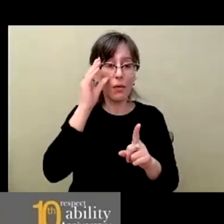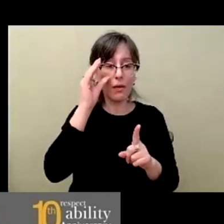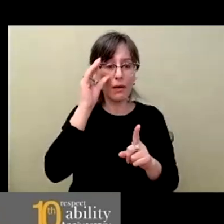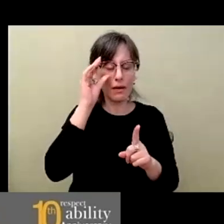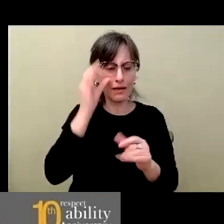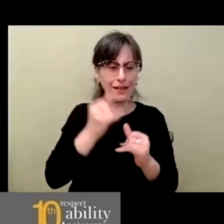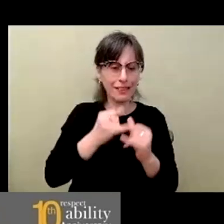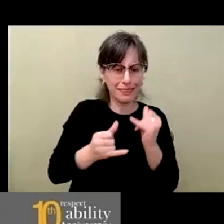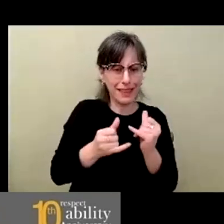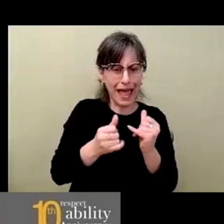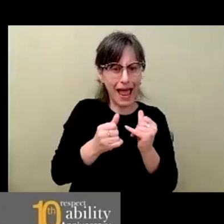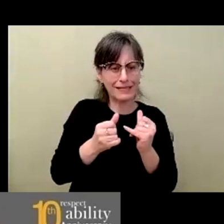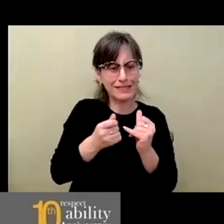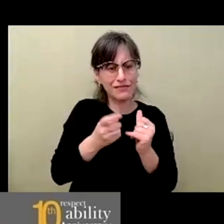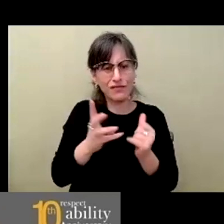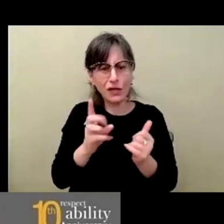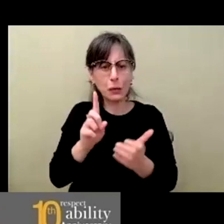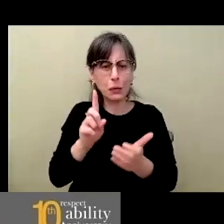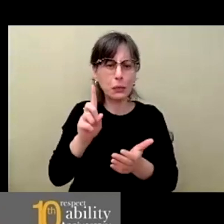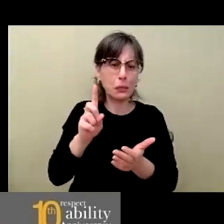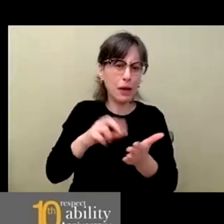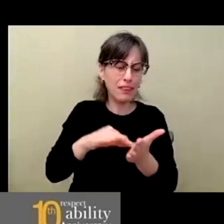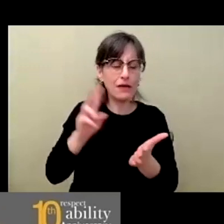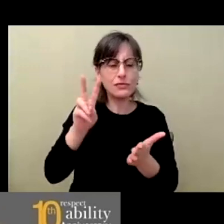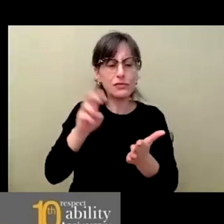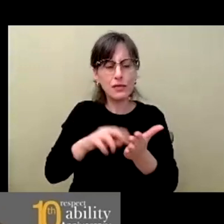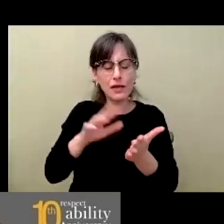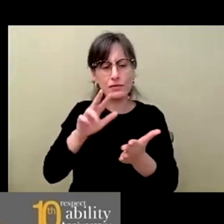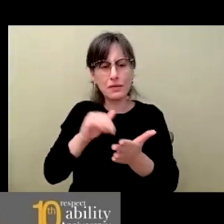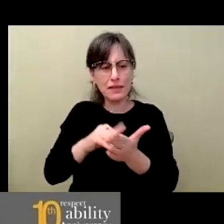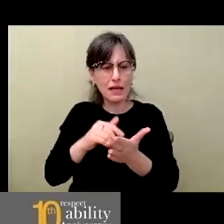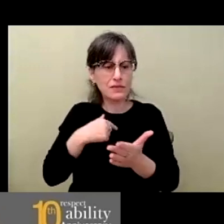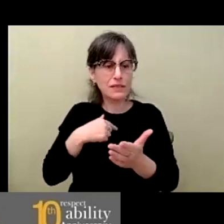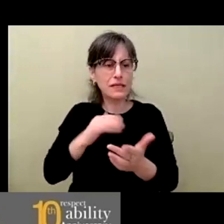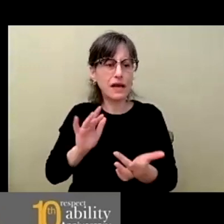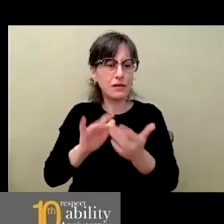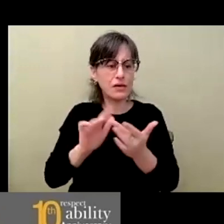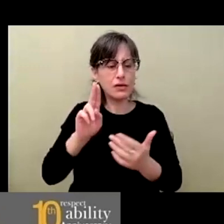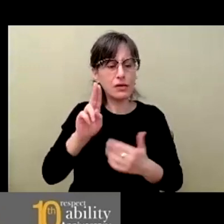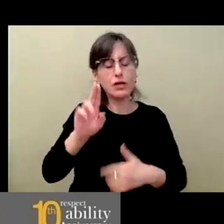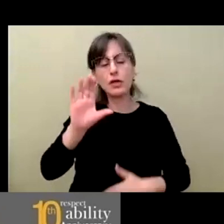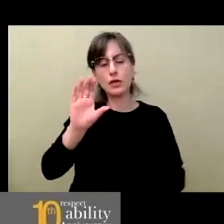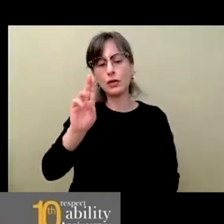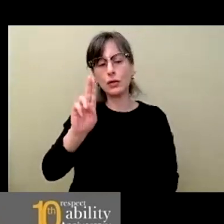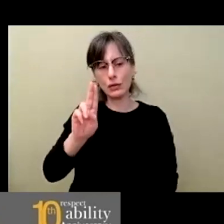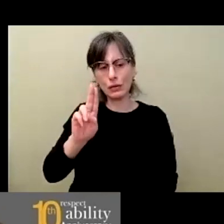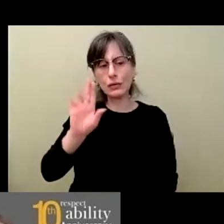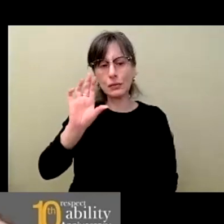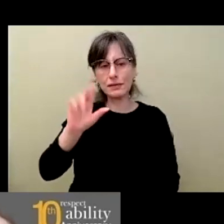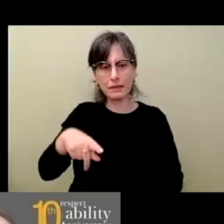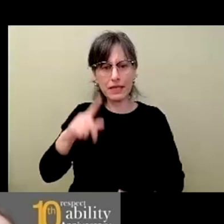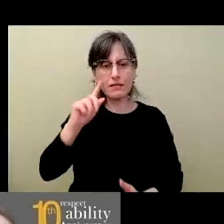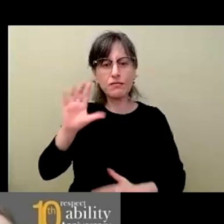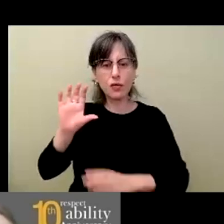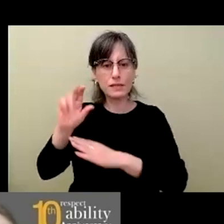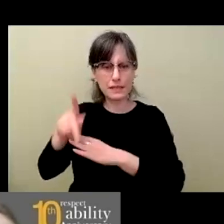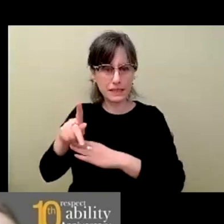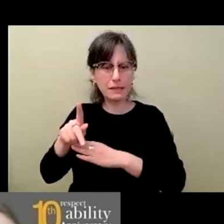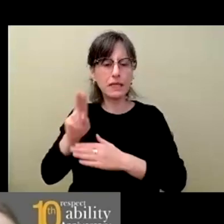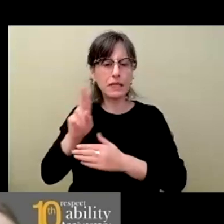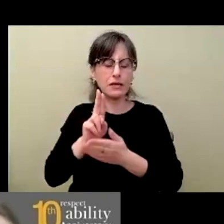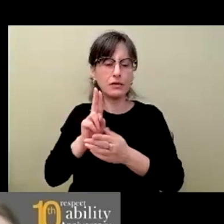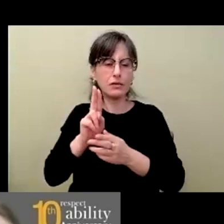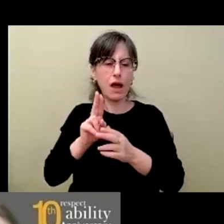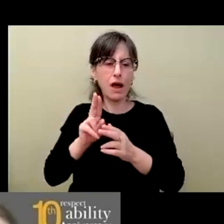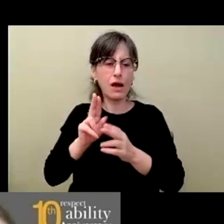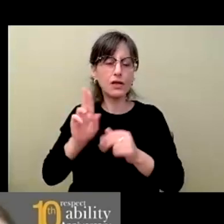few $1,000s, I reached out to UCP and they said, that's United Cerebral Palsy. And they said, we will fund you,